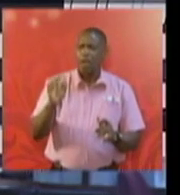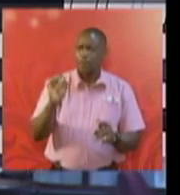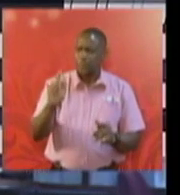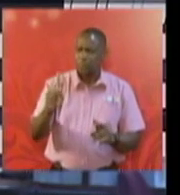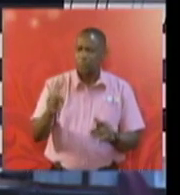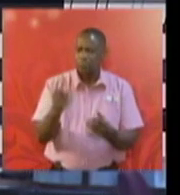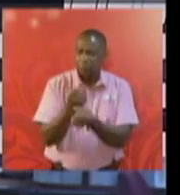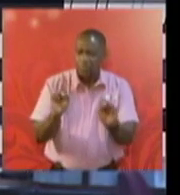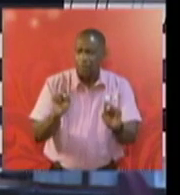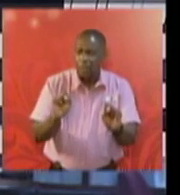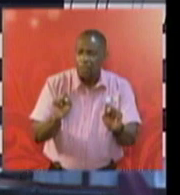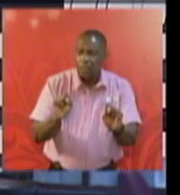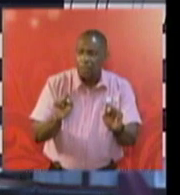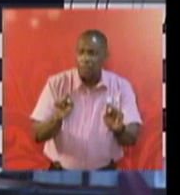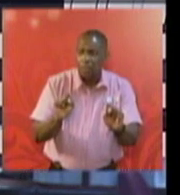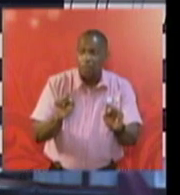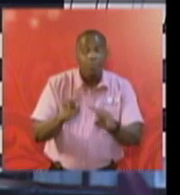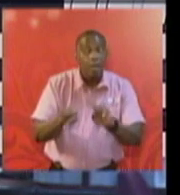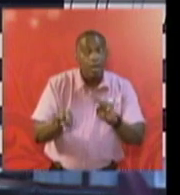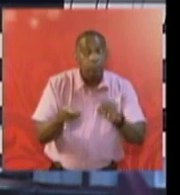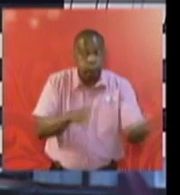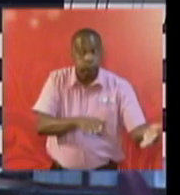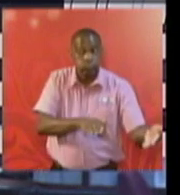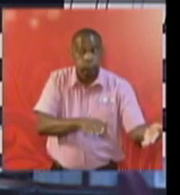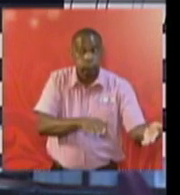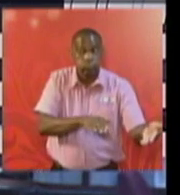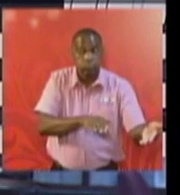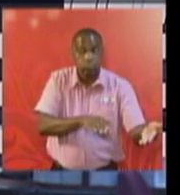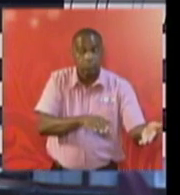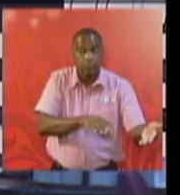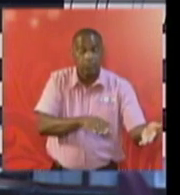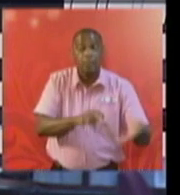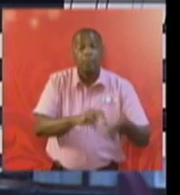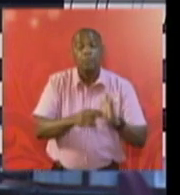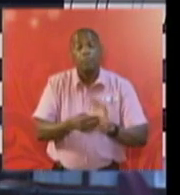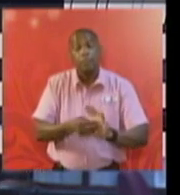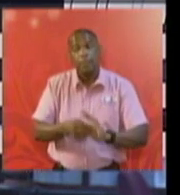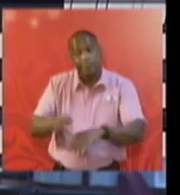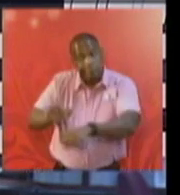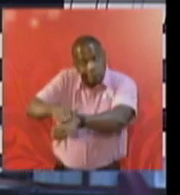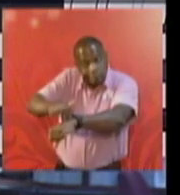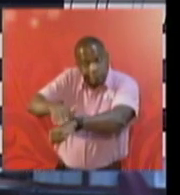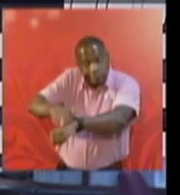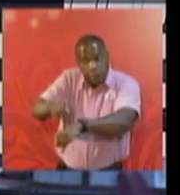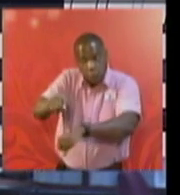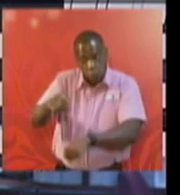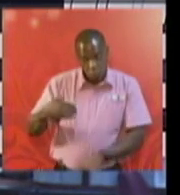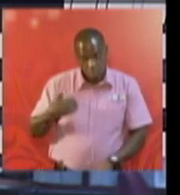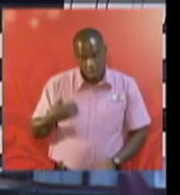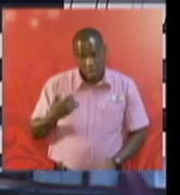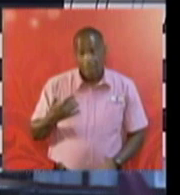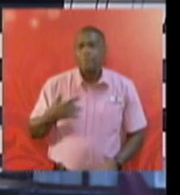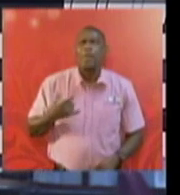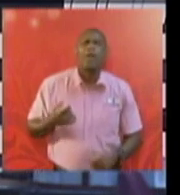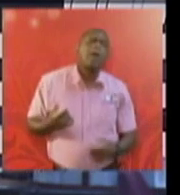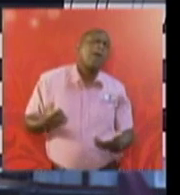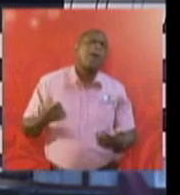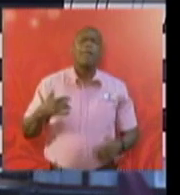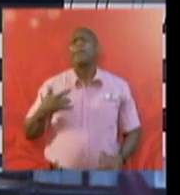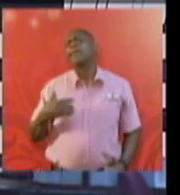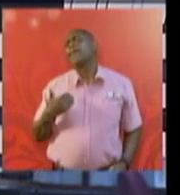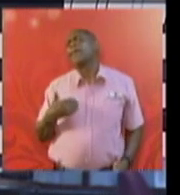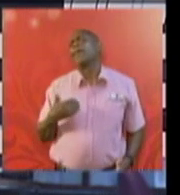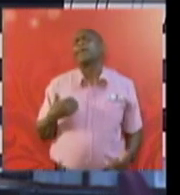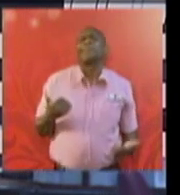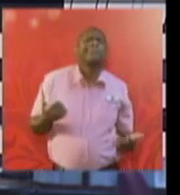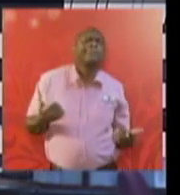are not immune to this disease. I know it's a small chance that you could die from it, but you are not immune. Do not play Russian